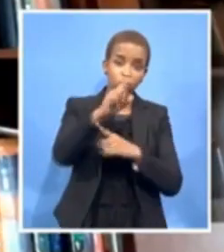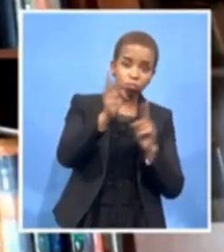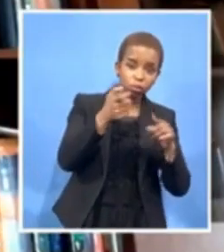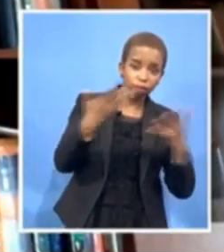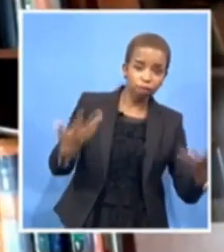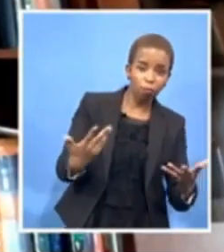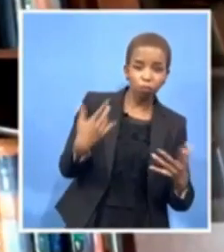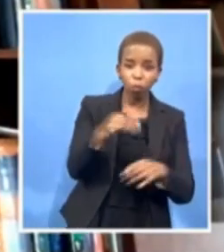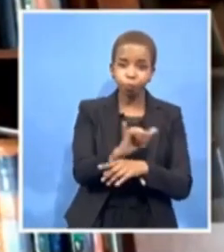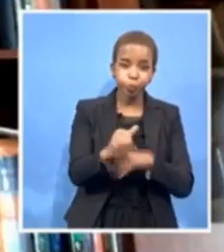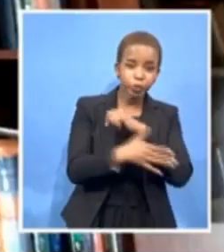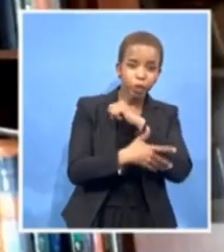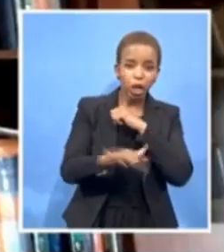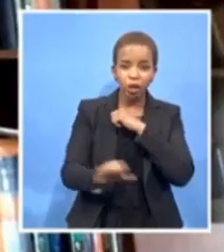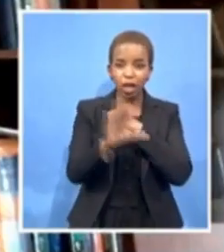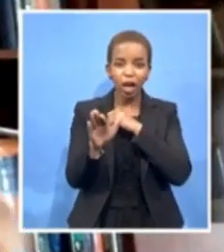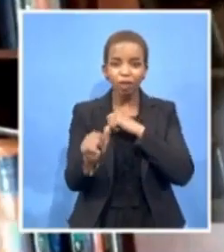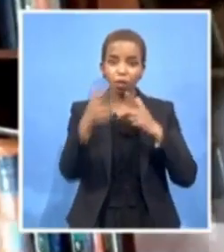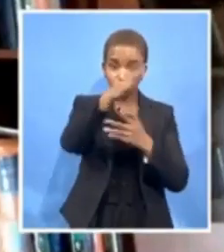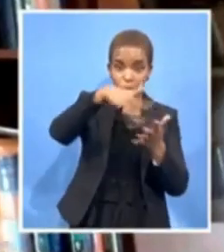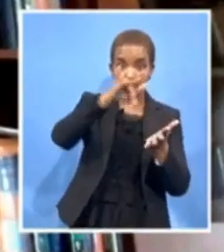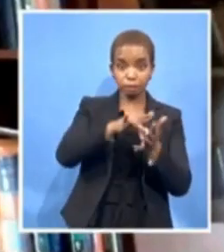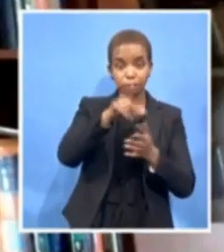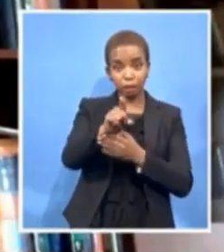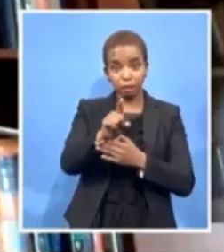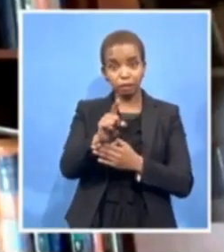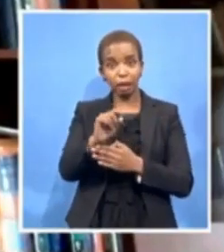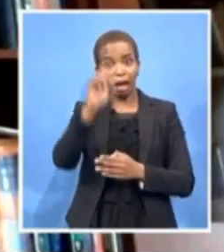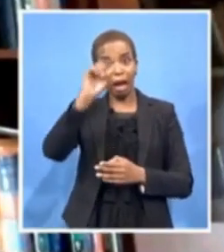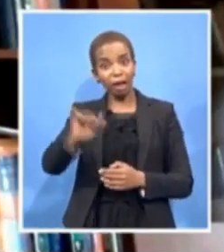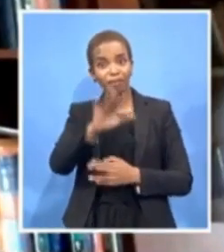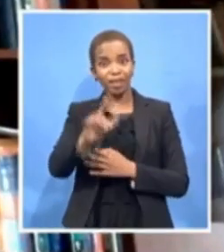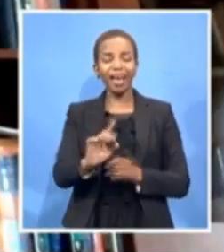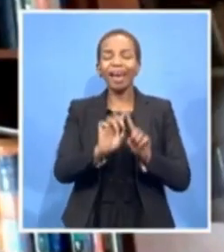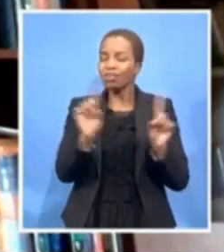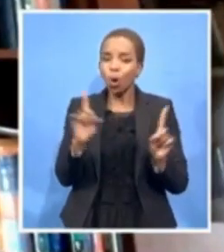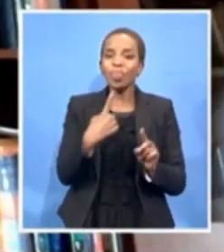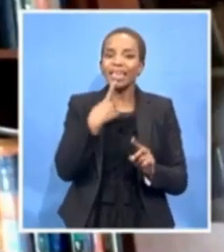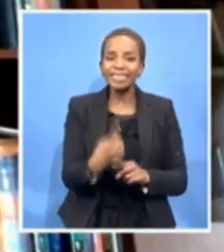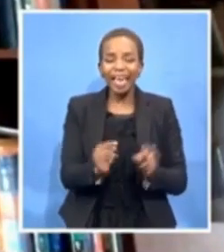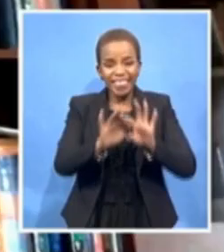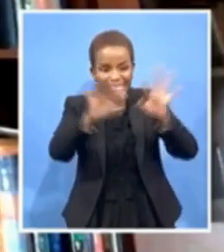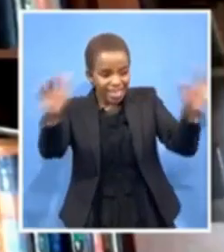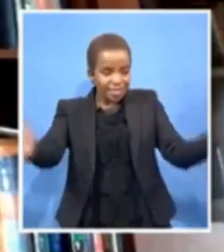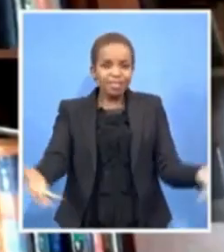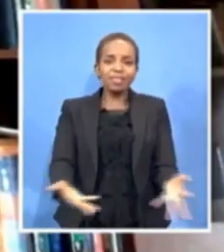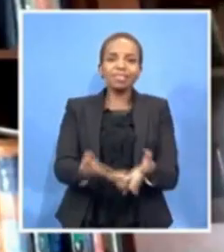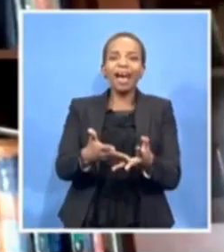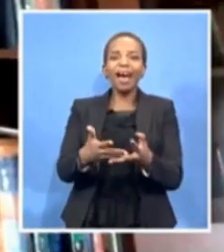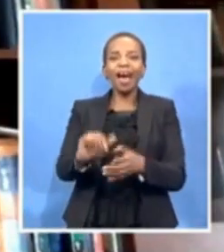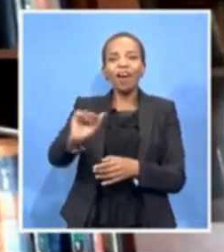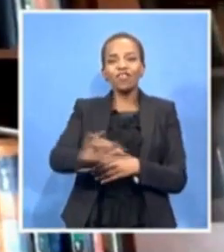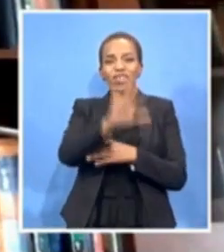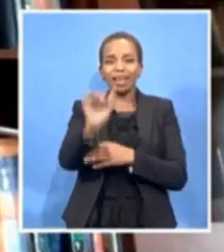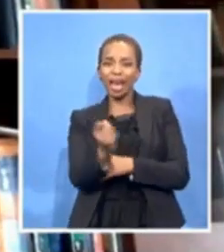African Republicans. They are saying these are Africans, they are of one stock. Mwalimu was saying, and he